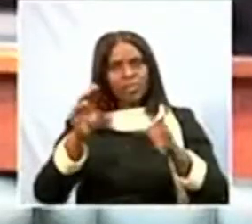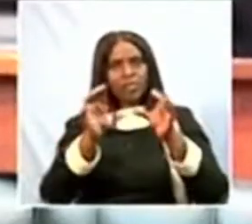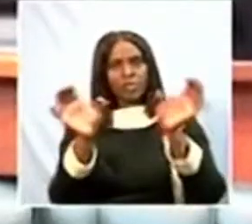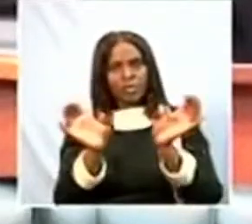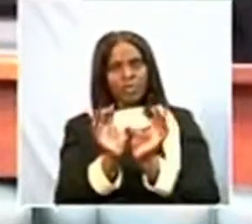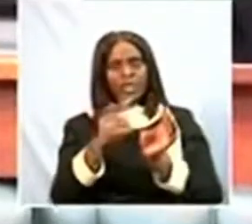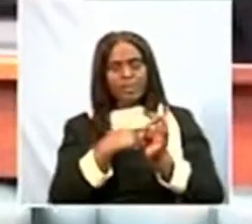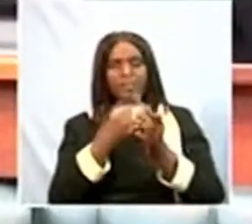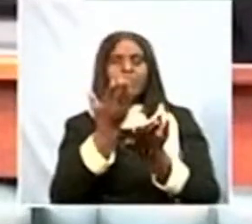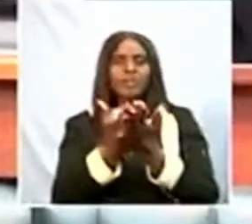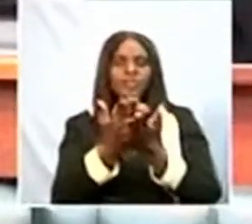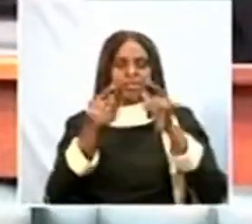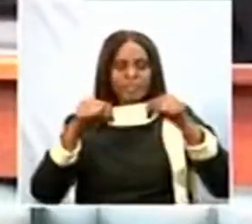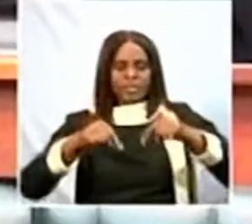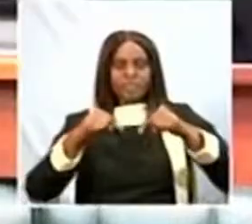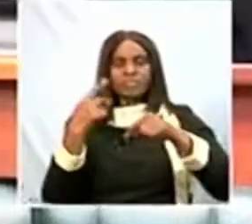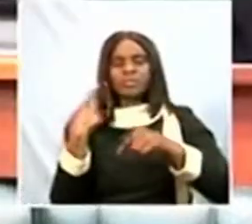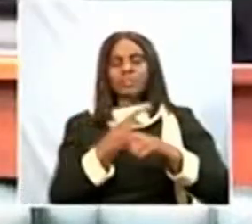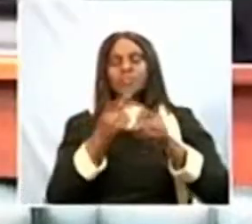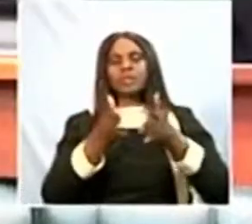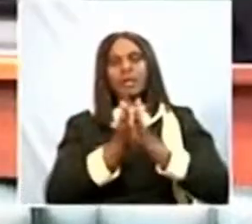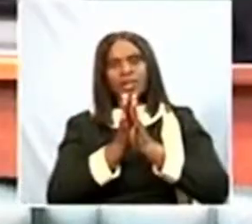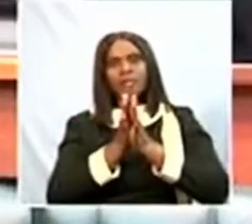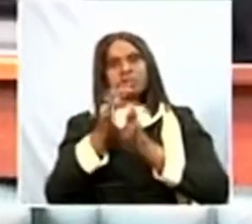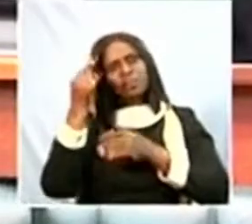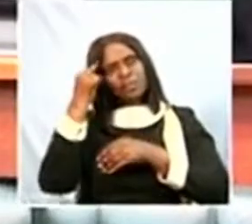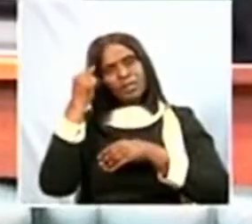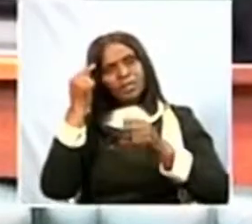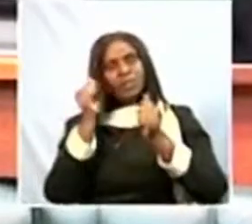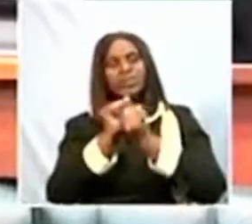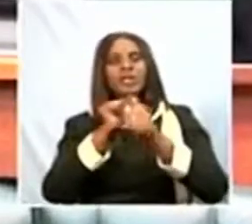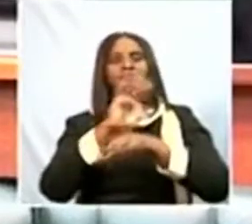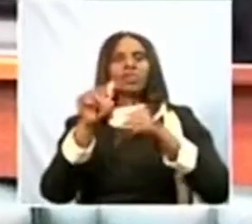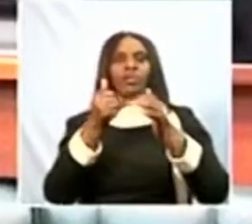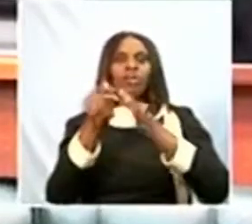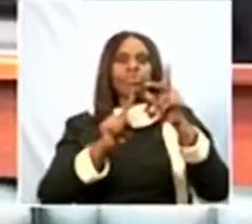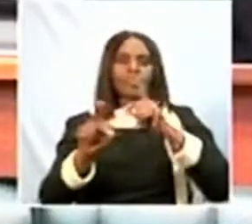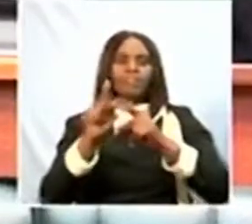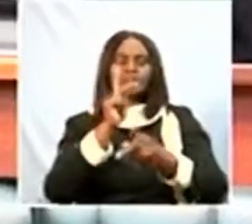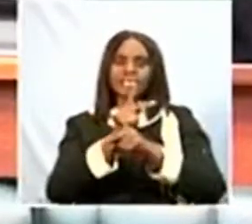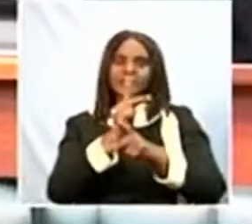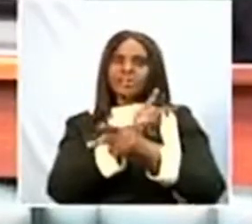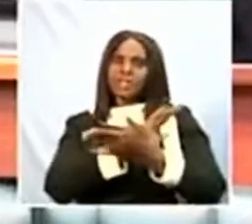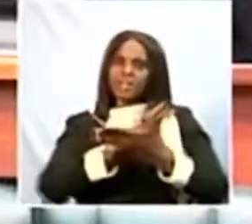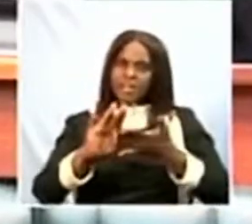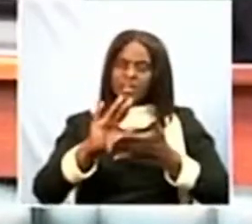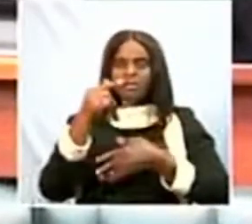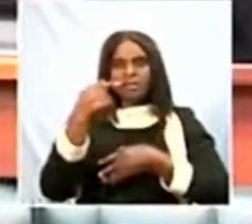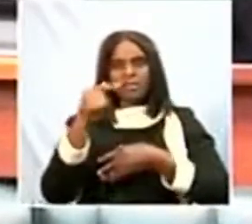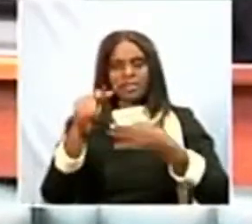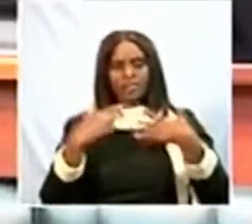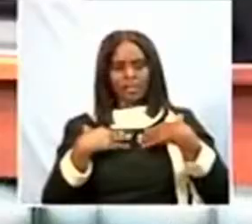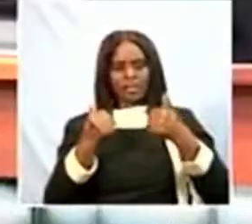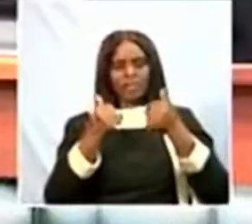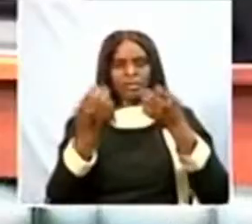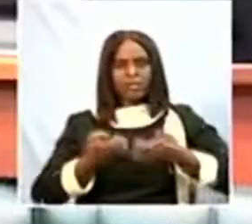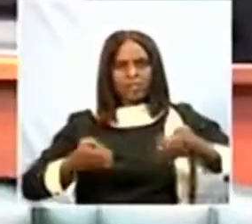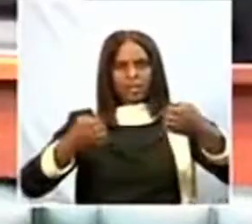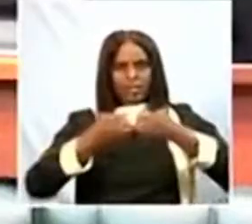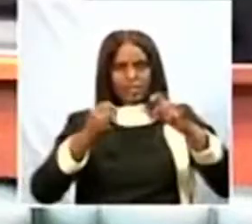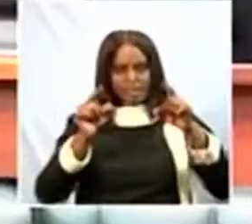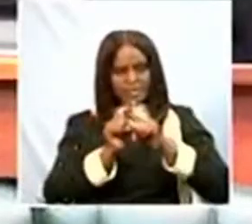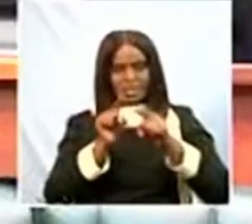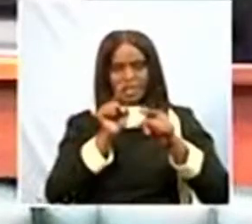move that this House urges the government and the general public to maintain a clean, green, and healthy environment as